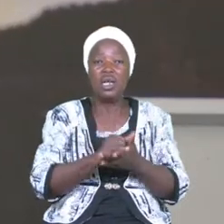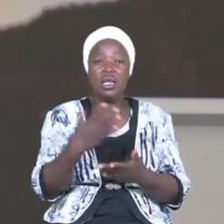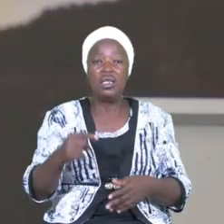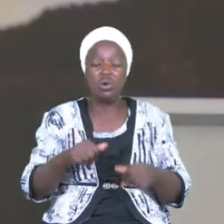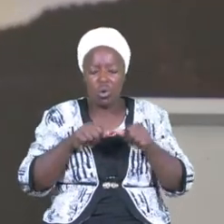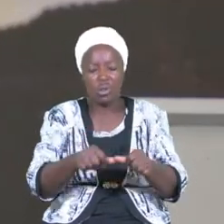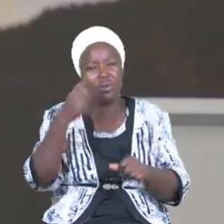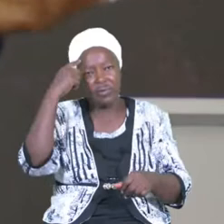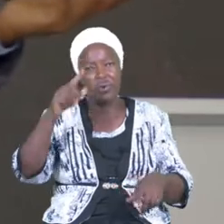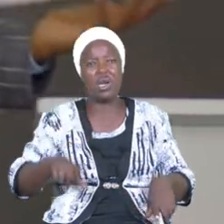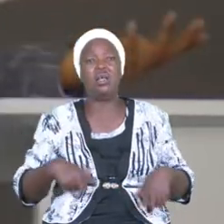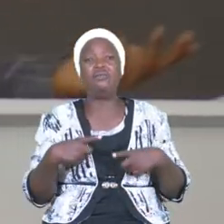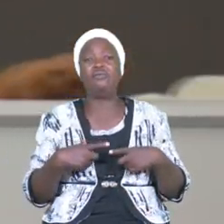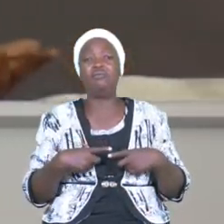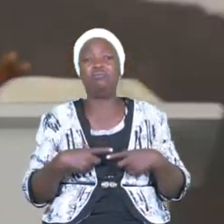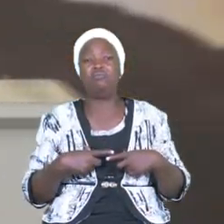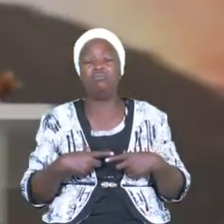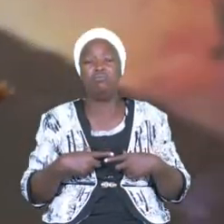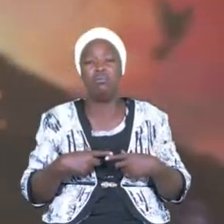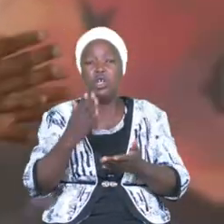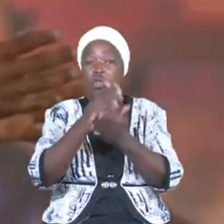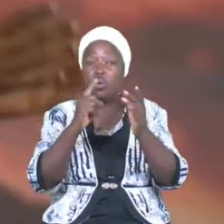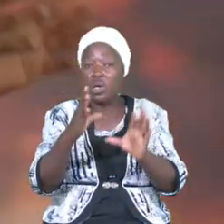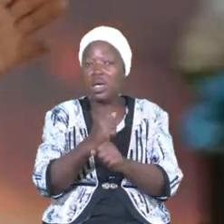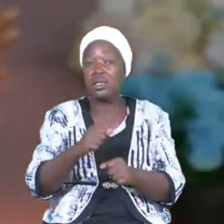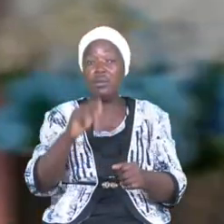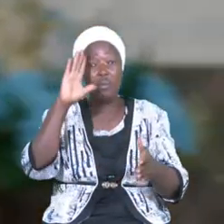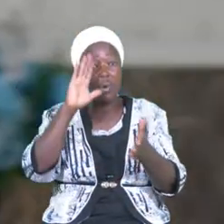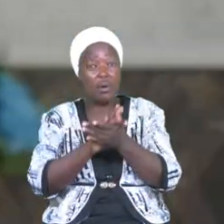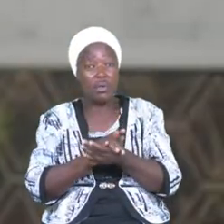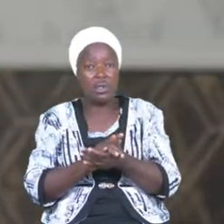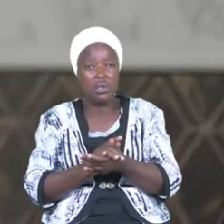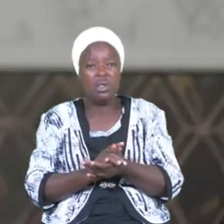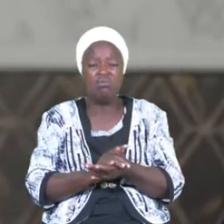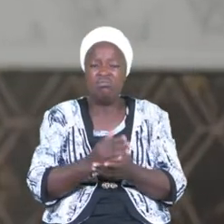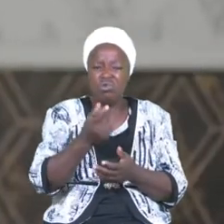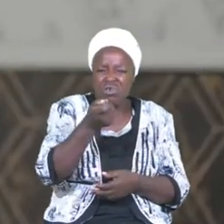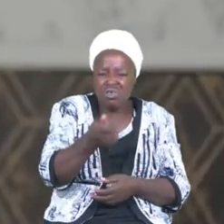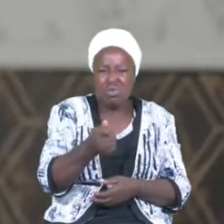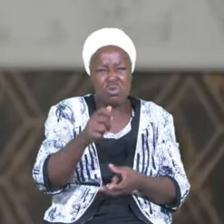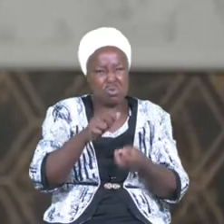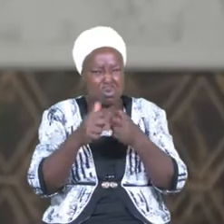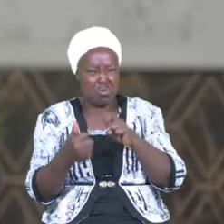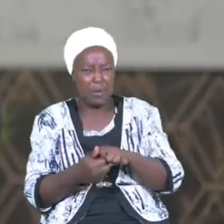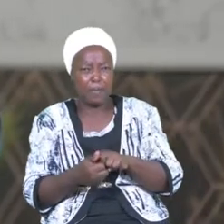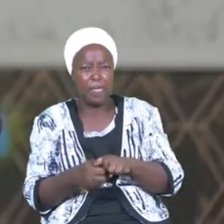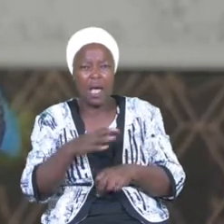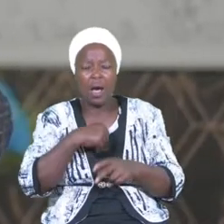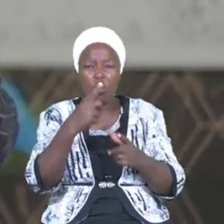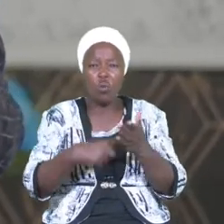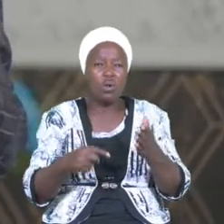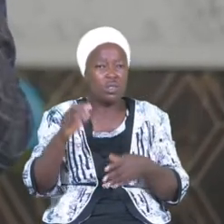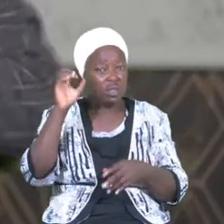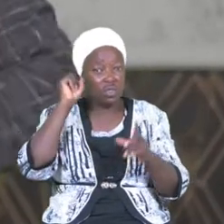life. Somebody gets married, there's a little challenge, and what she did in the primary